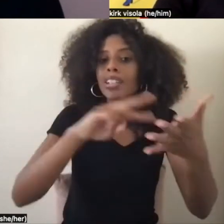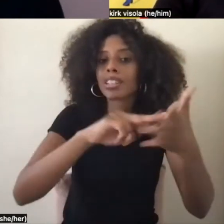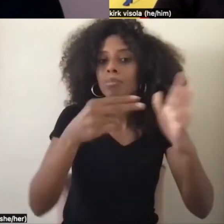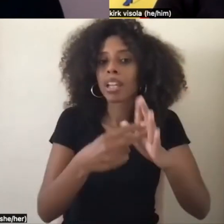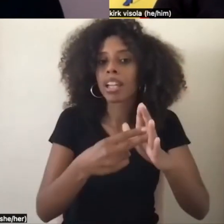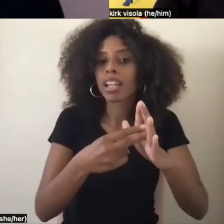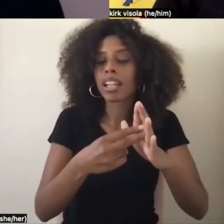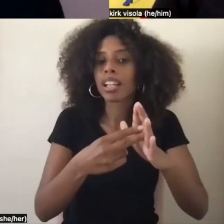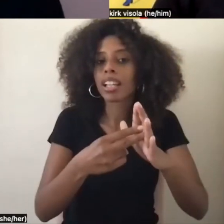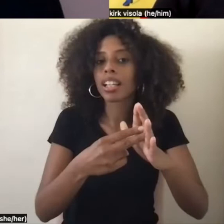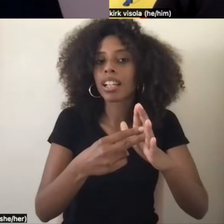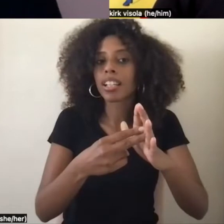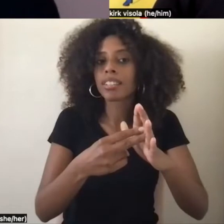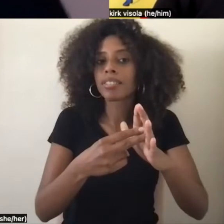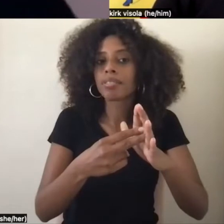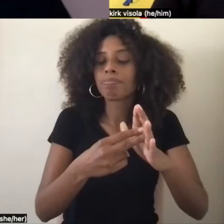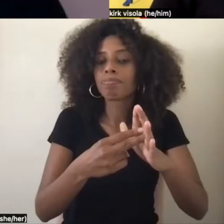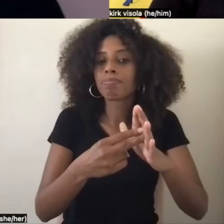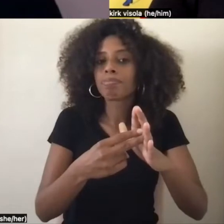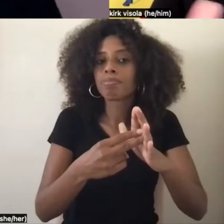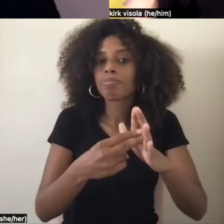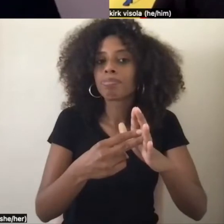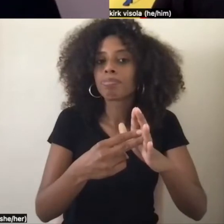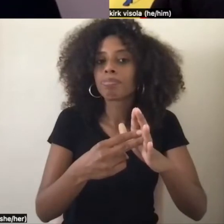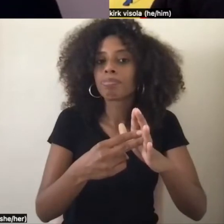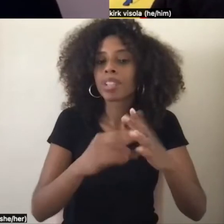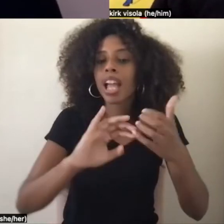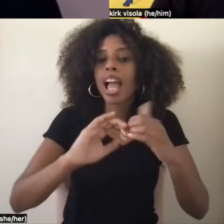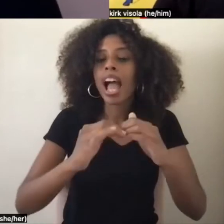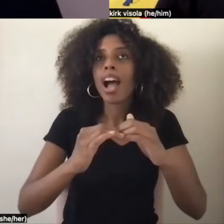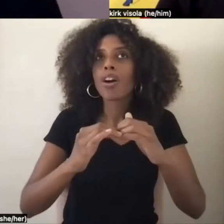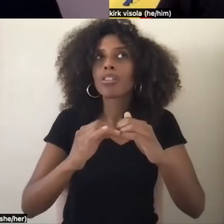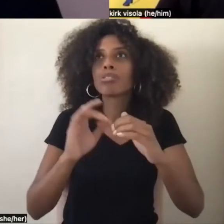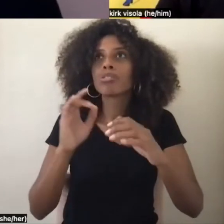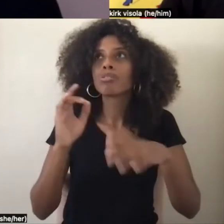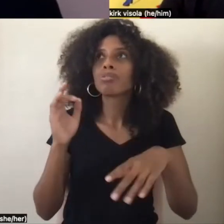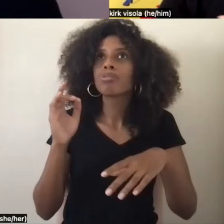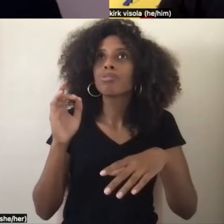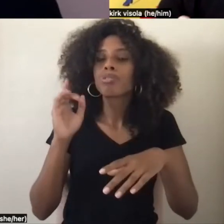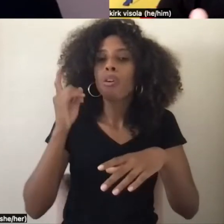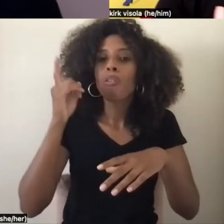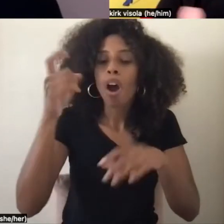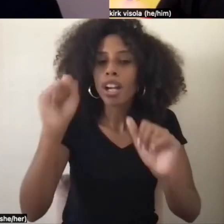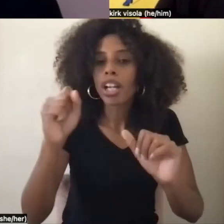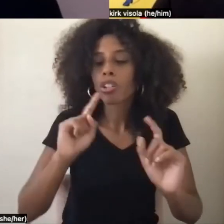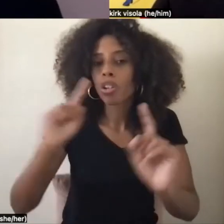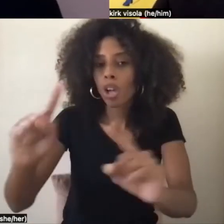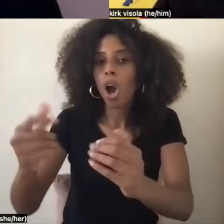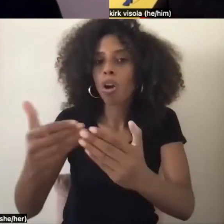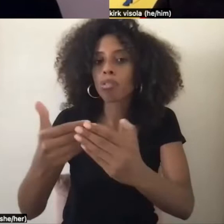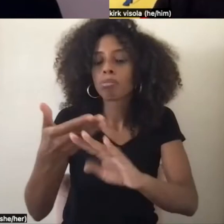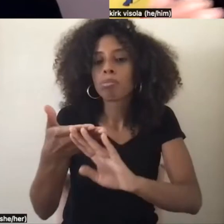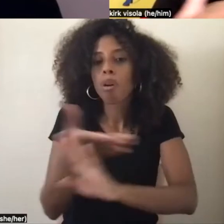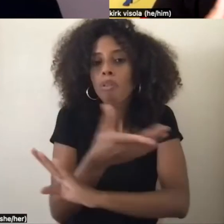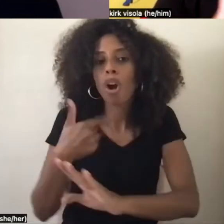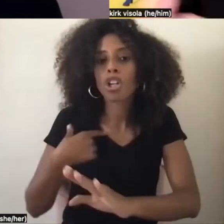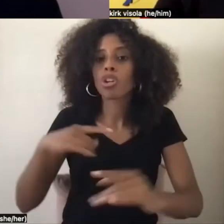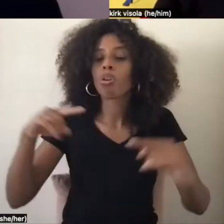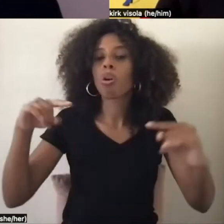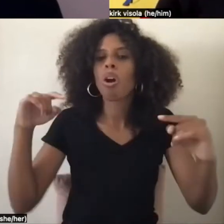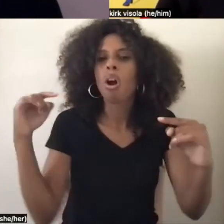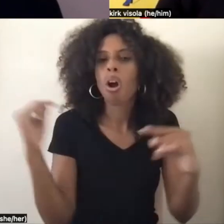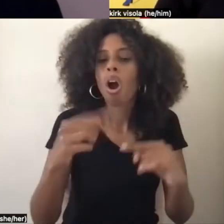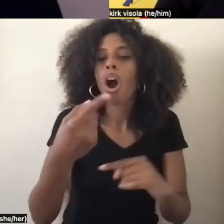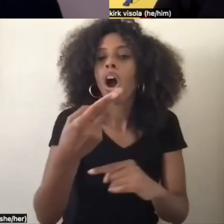you harm somebody. Not offend, but harm. Offense is fucking subjective. It's